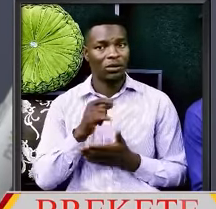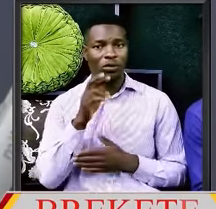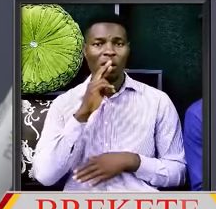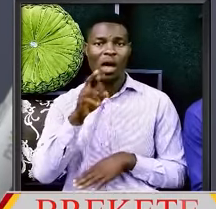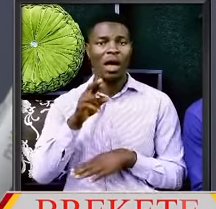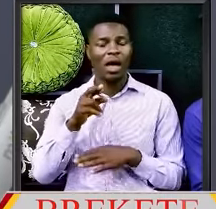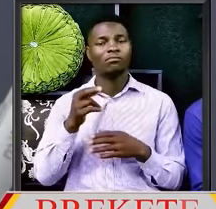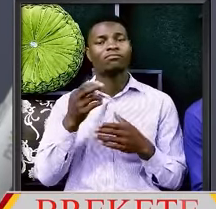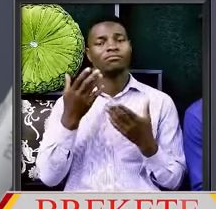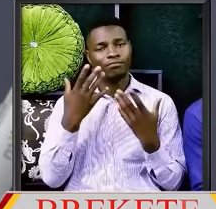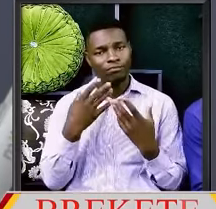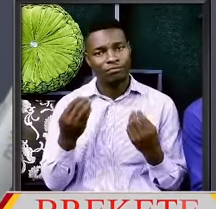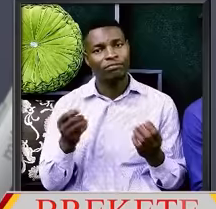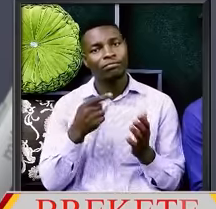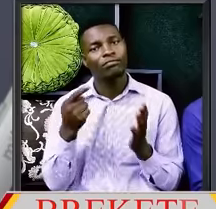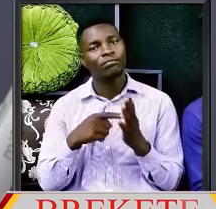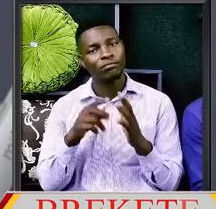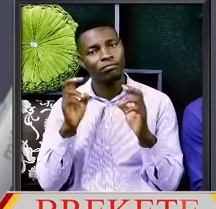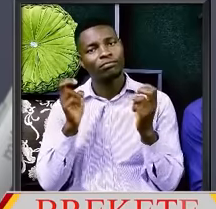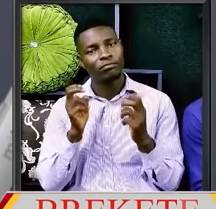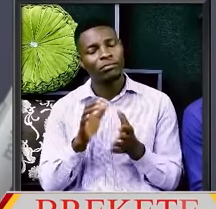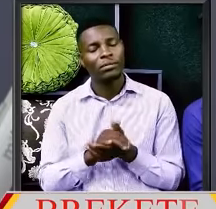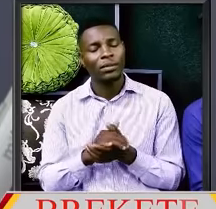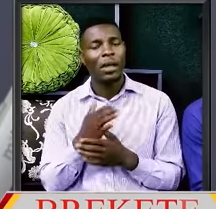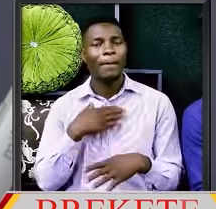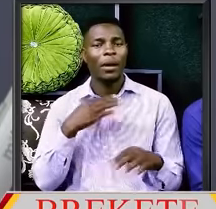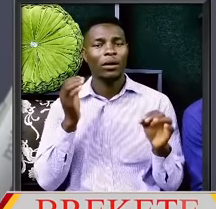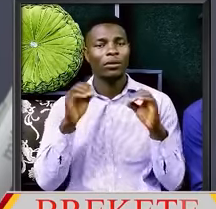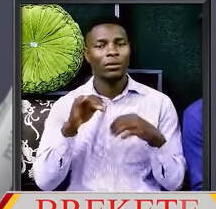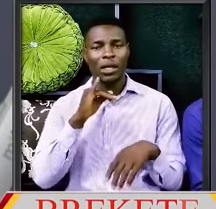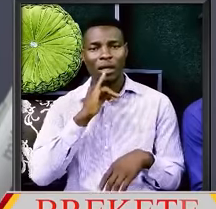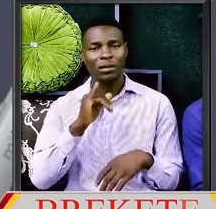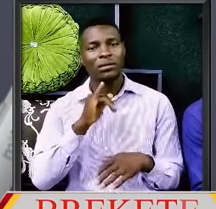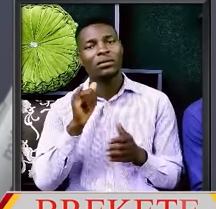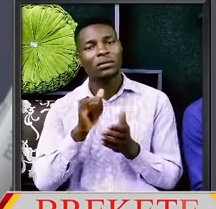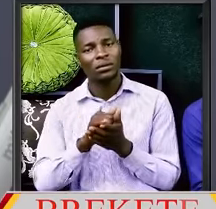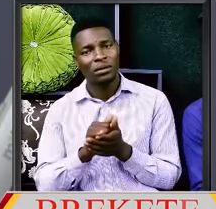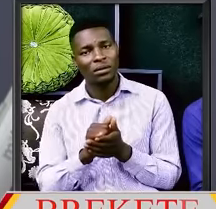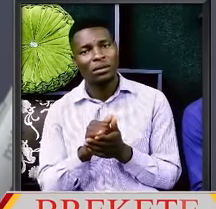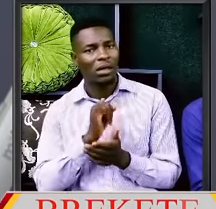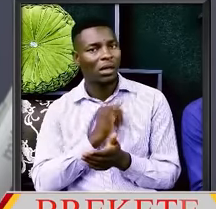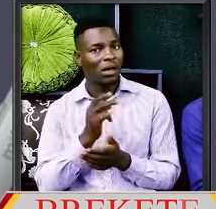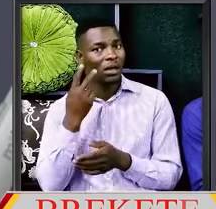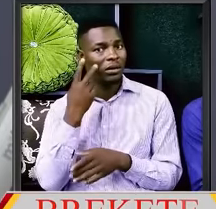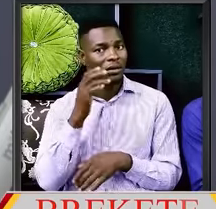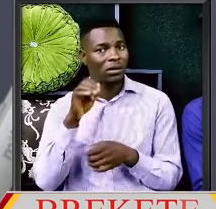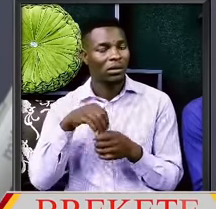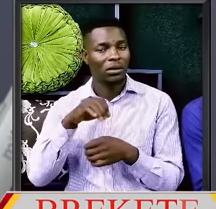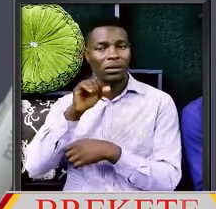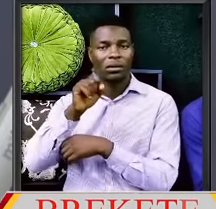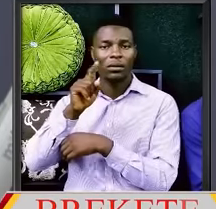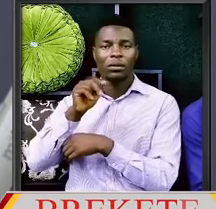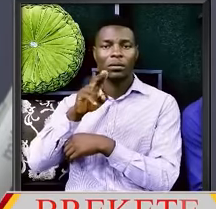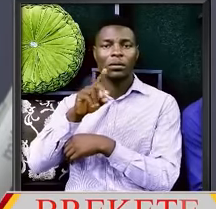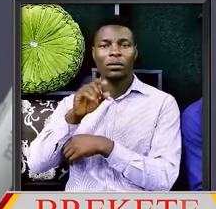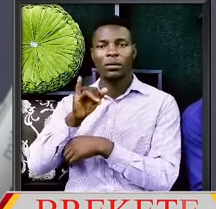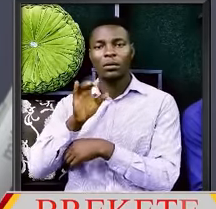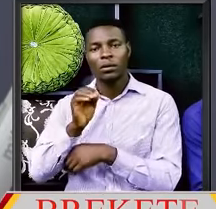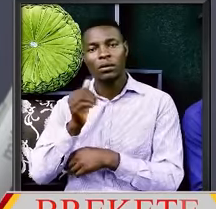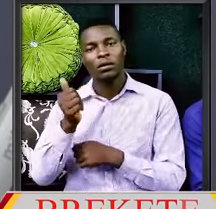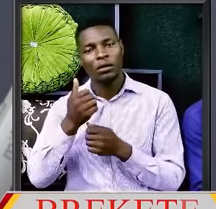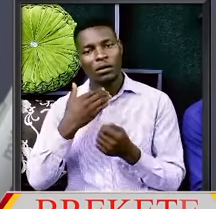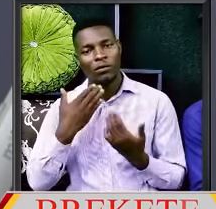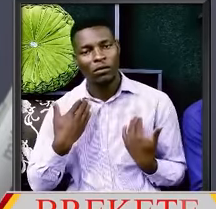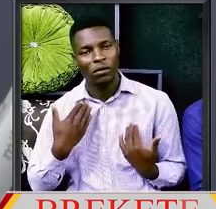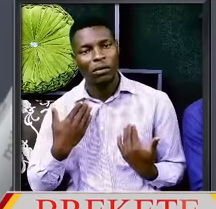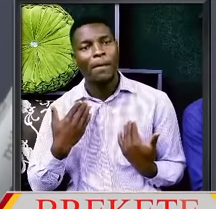matter. My contributor, I see it inside studio now. Every of our